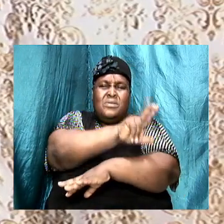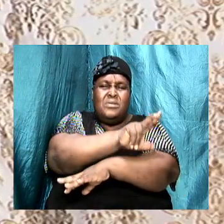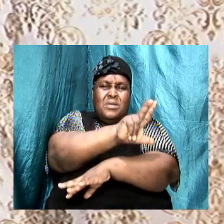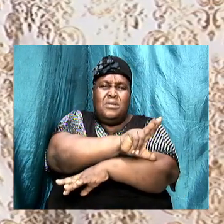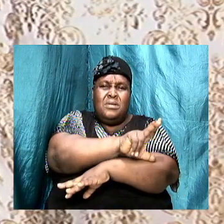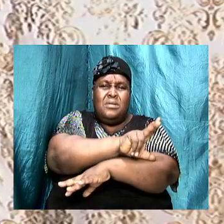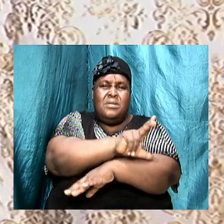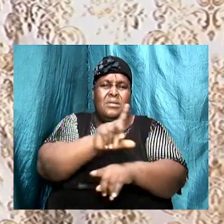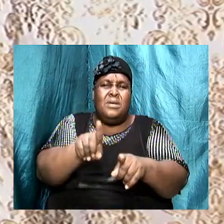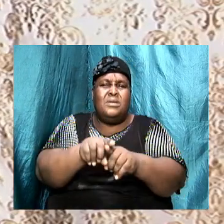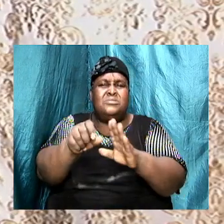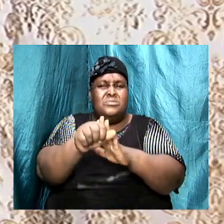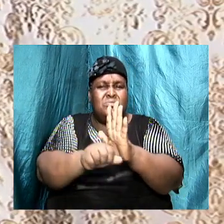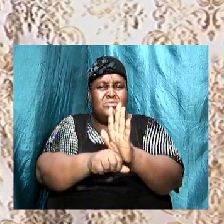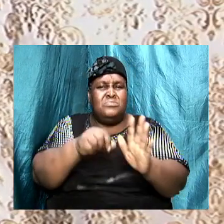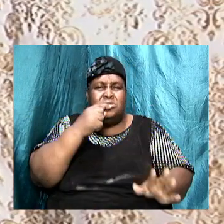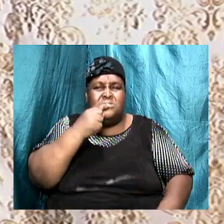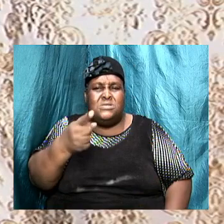scripture.